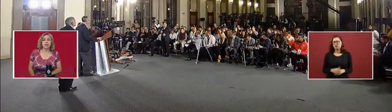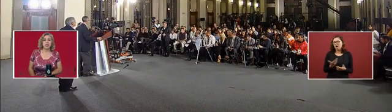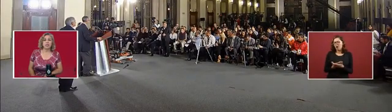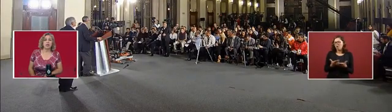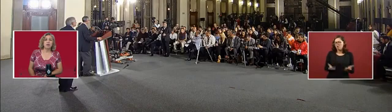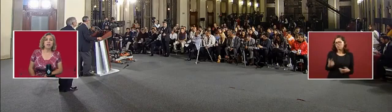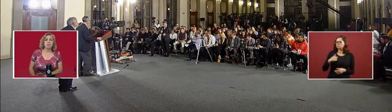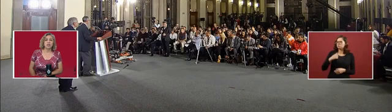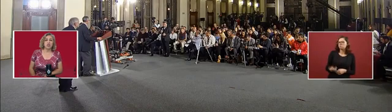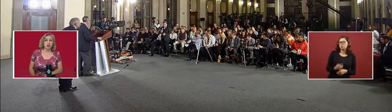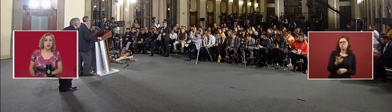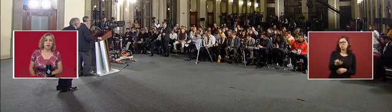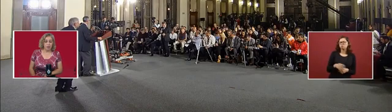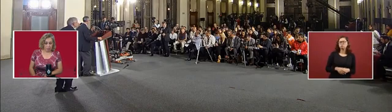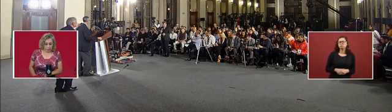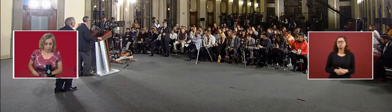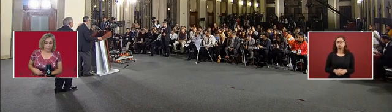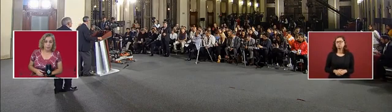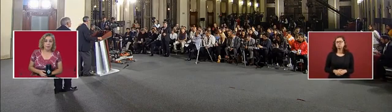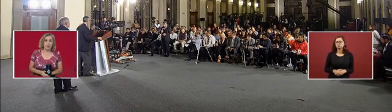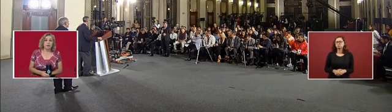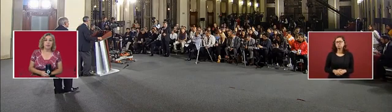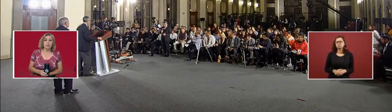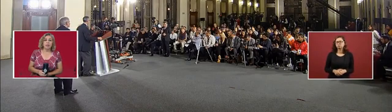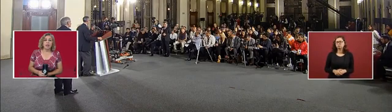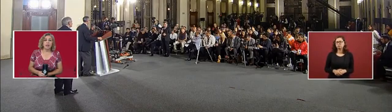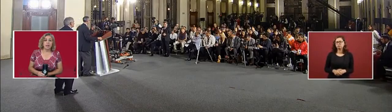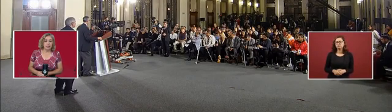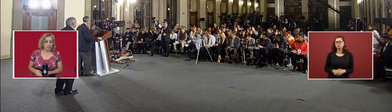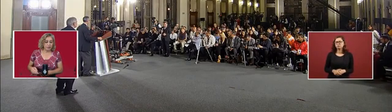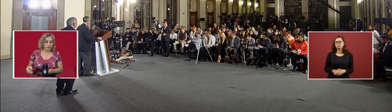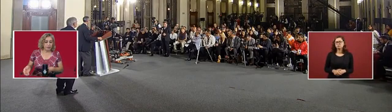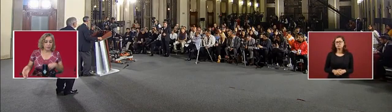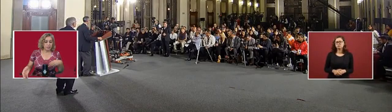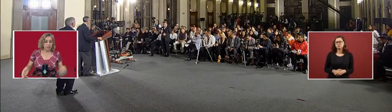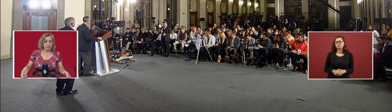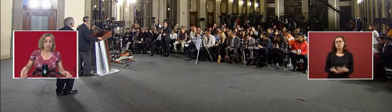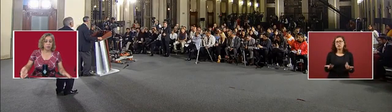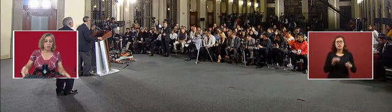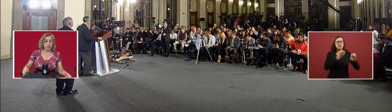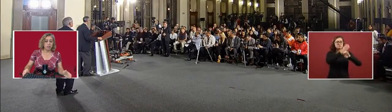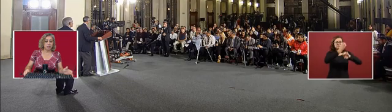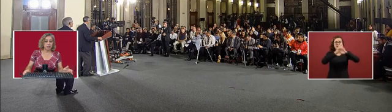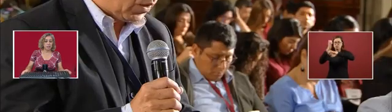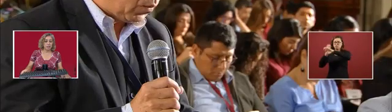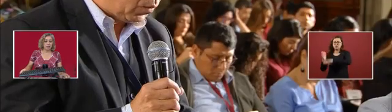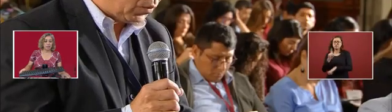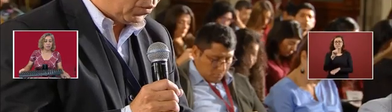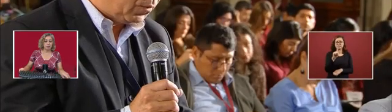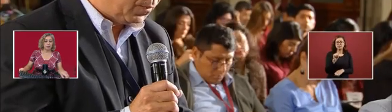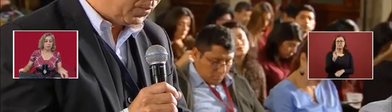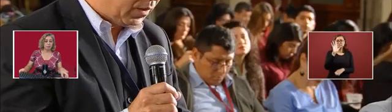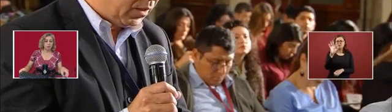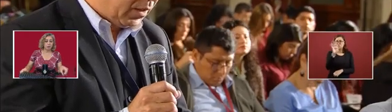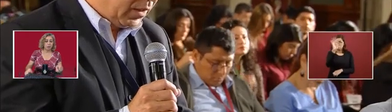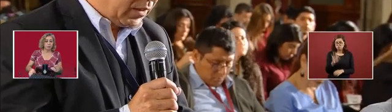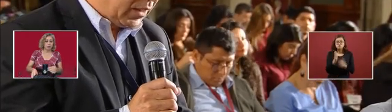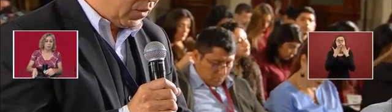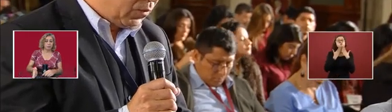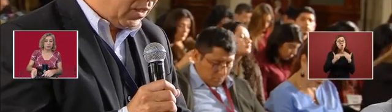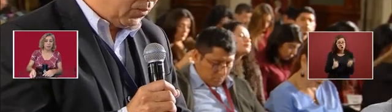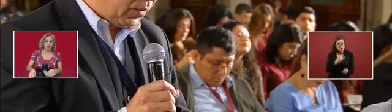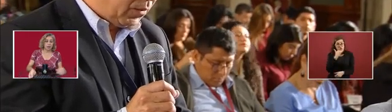no evidence of corruption regarding dengue, but there's 1/3 part which